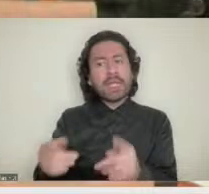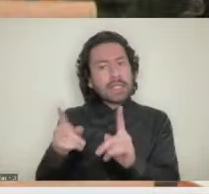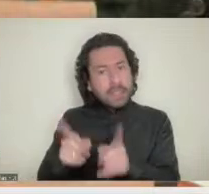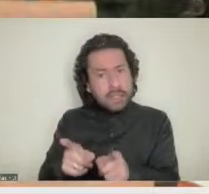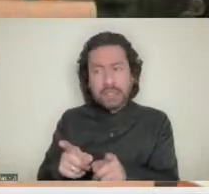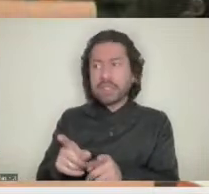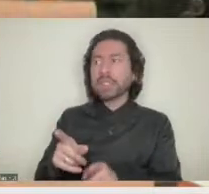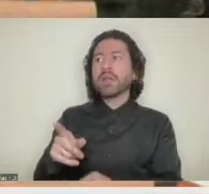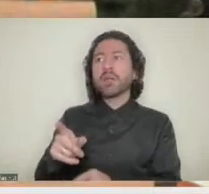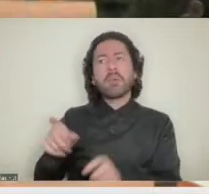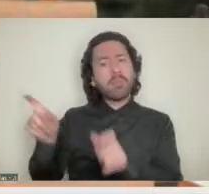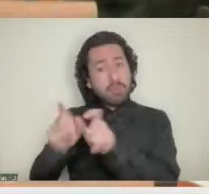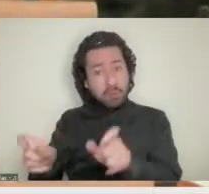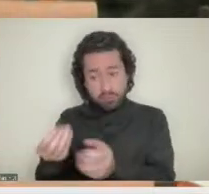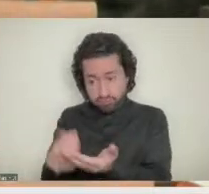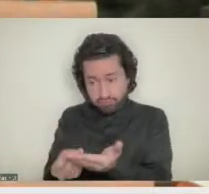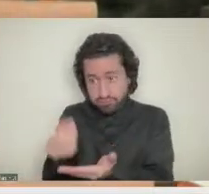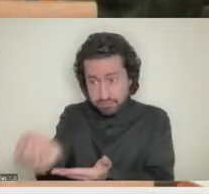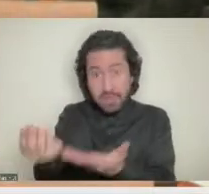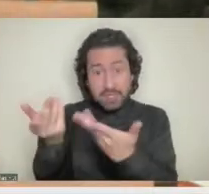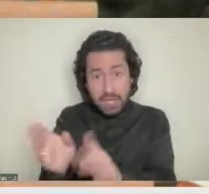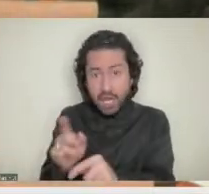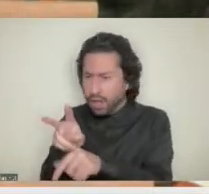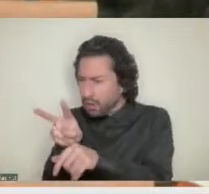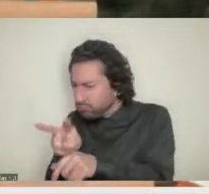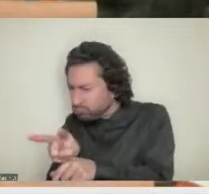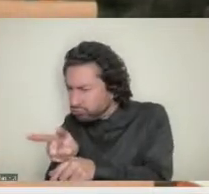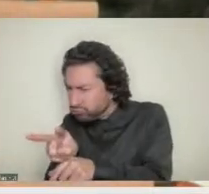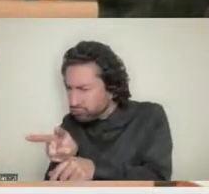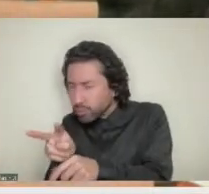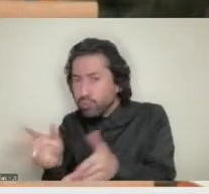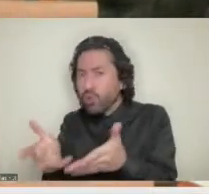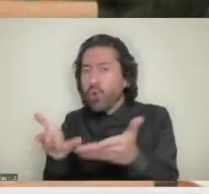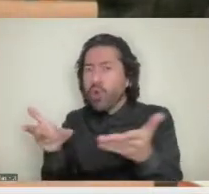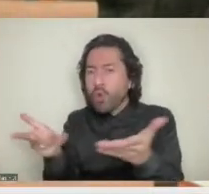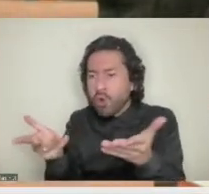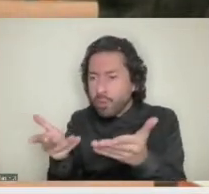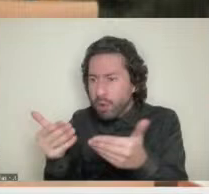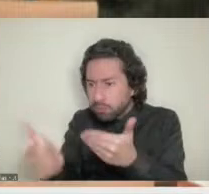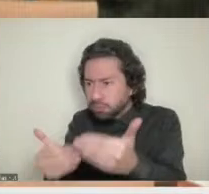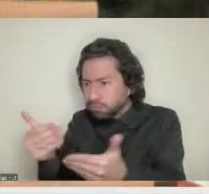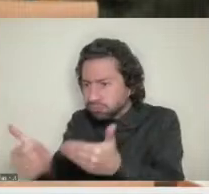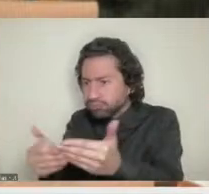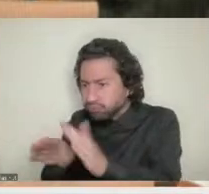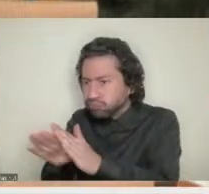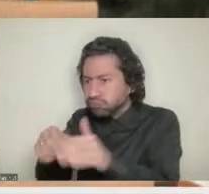result, essentially, we are not fully aware of